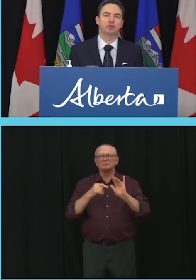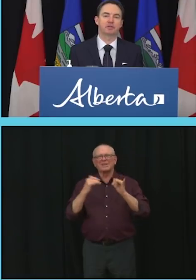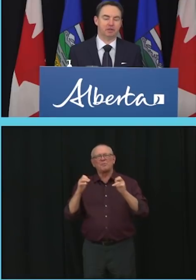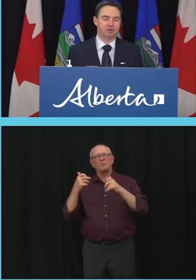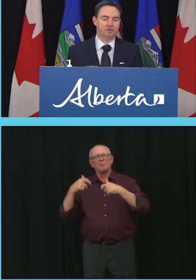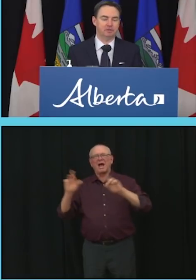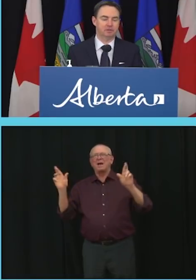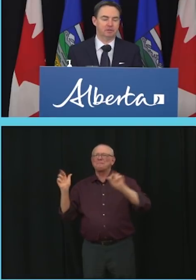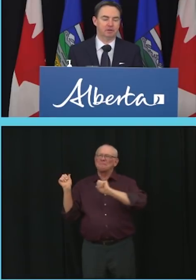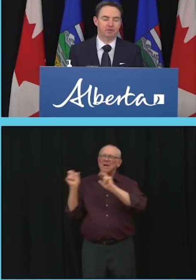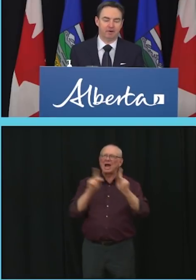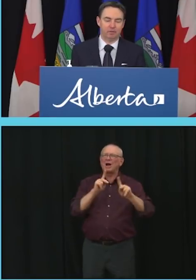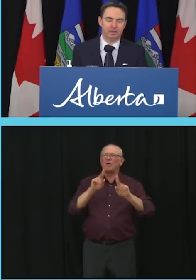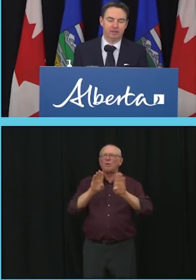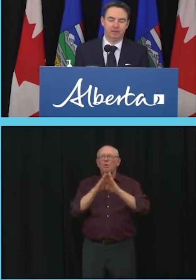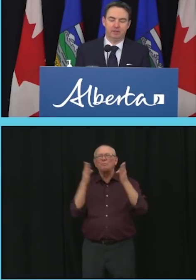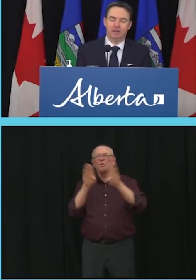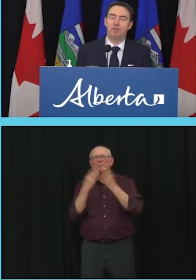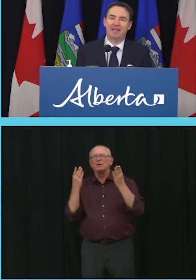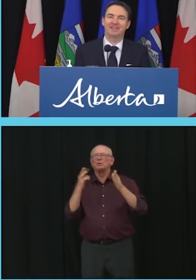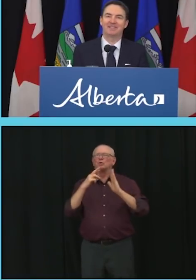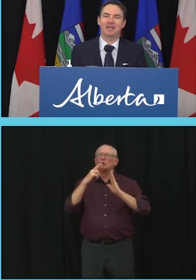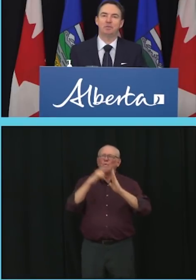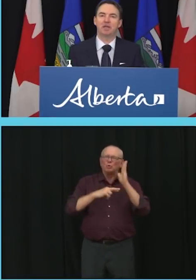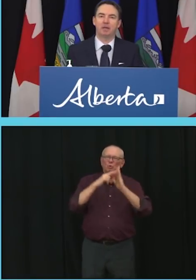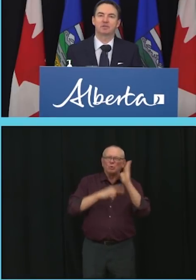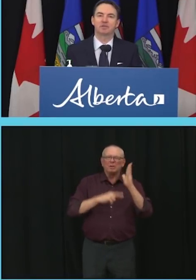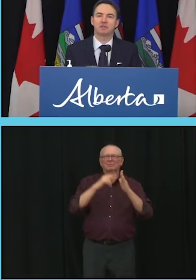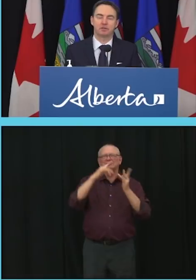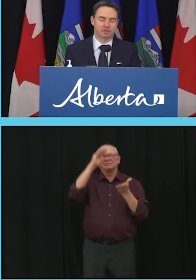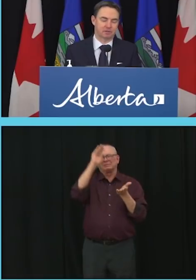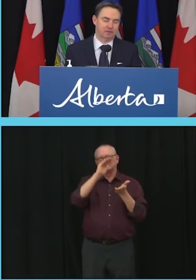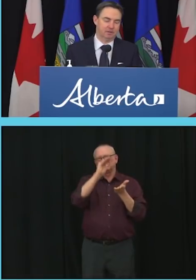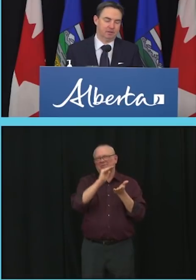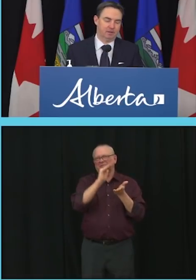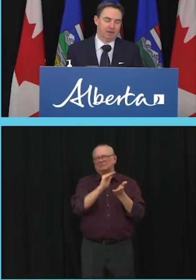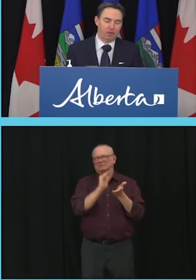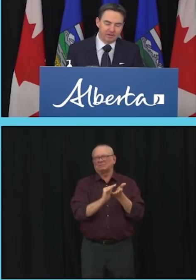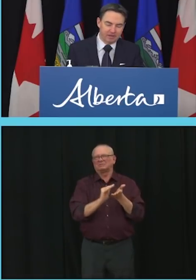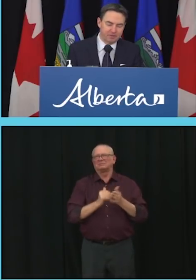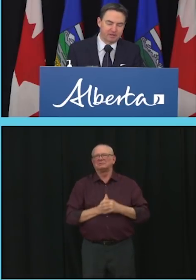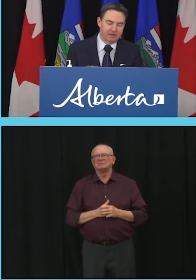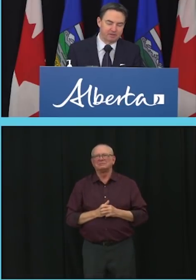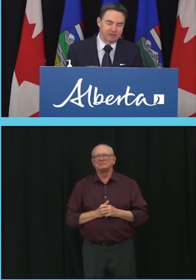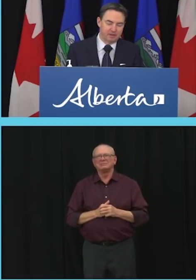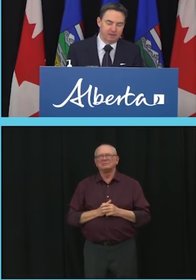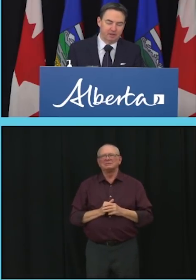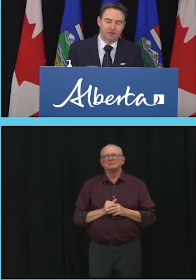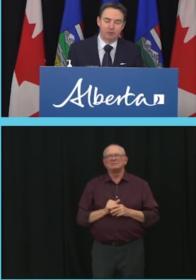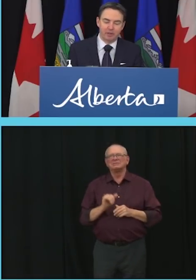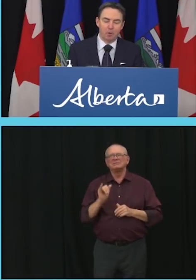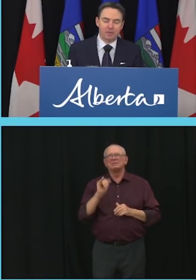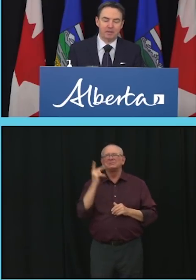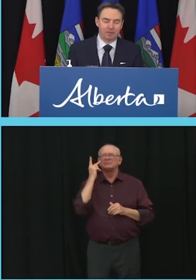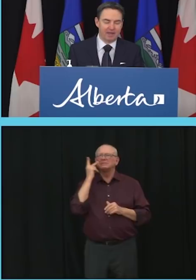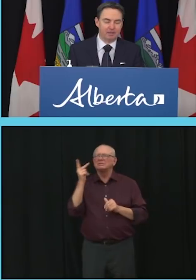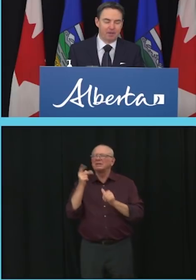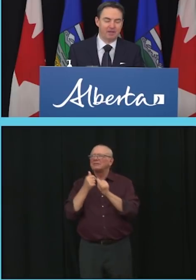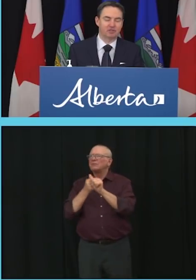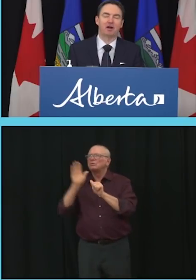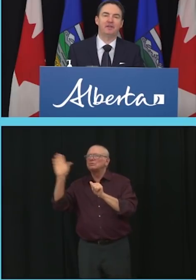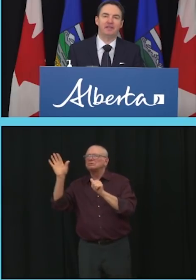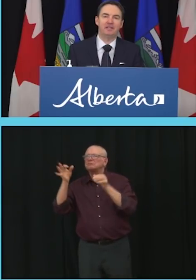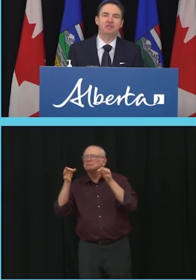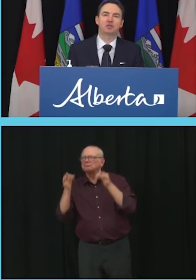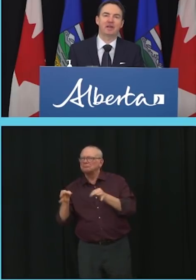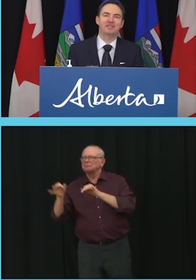other jurisdictions are following in making the same types of decisions. I want to emphasize, the reopening plan